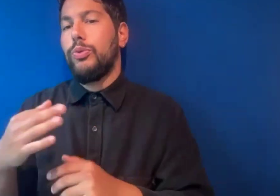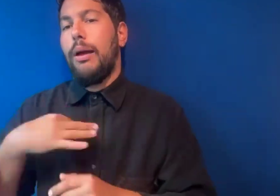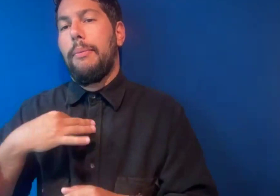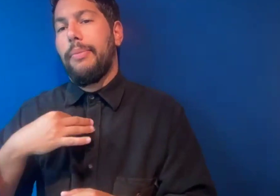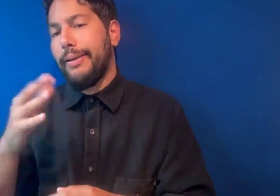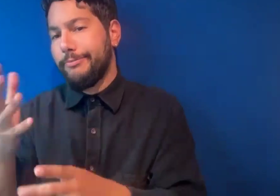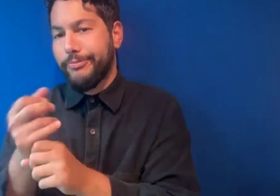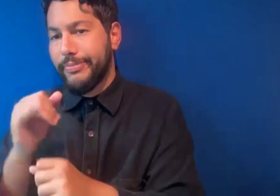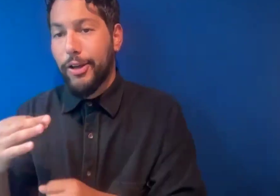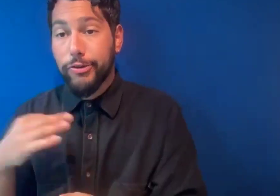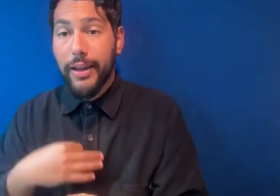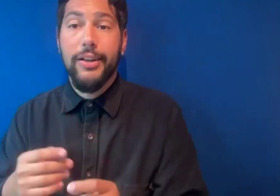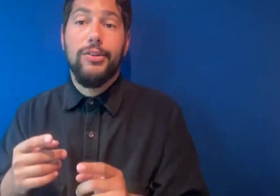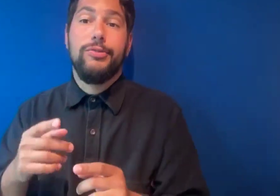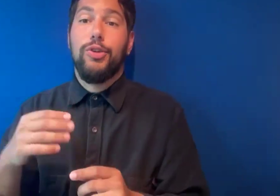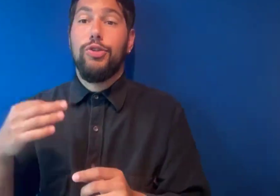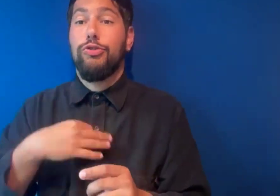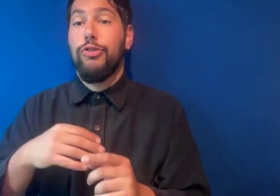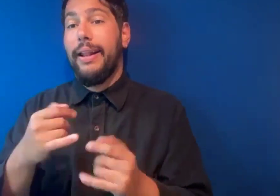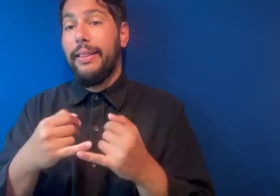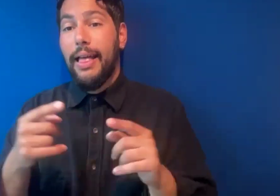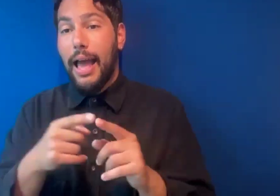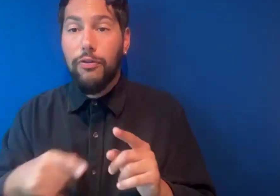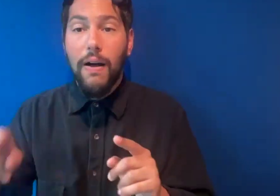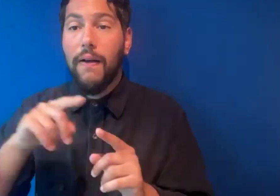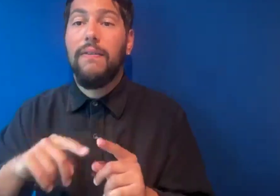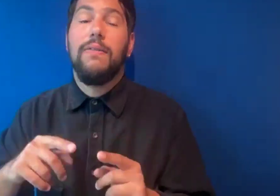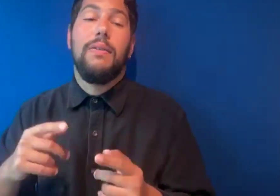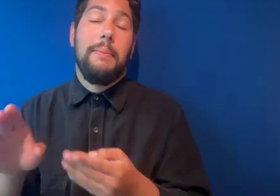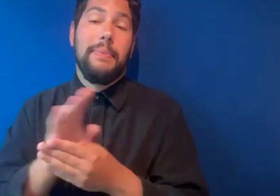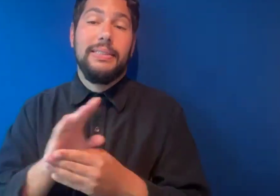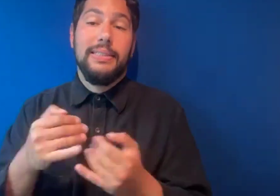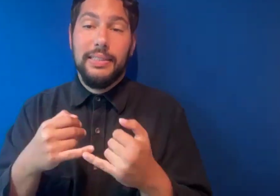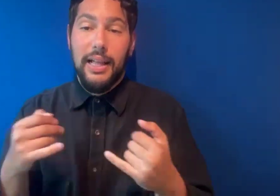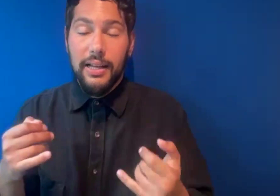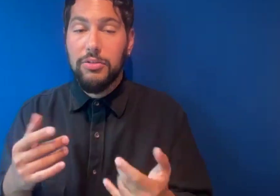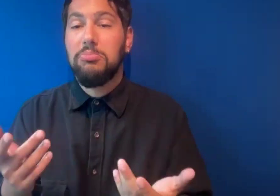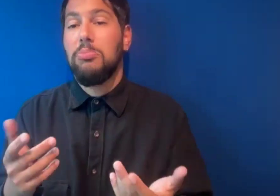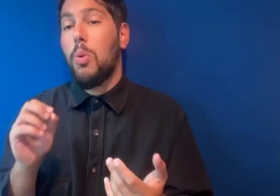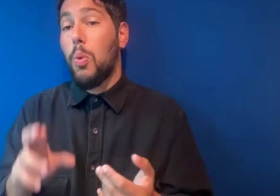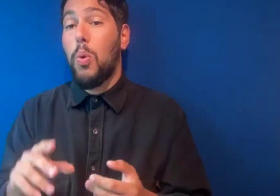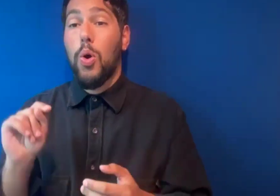it's a revolving line of credit, a business line of credit, AKA, or whether it's a term loan.